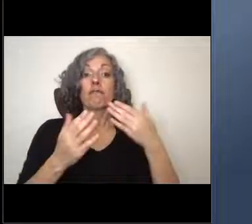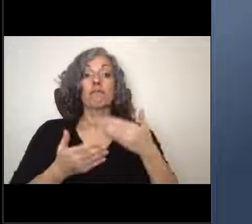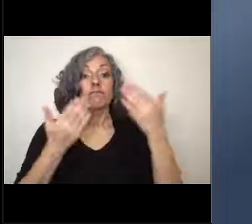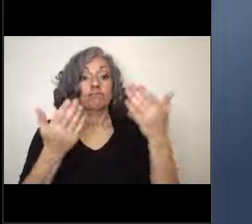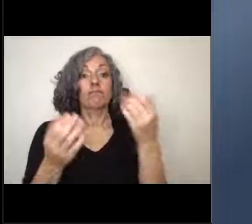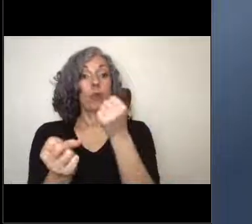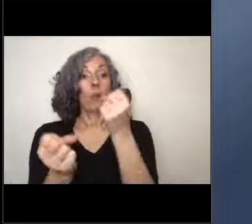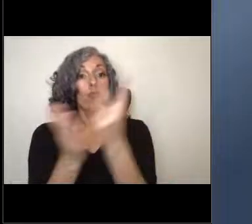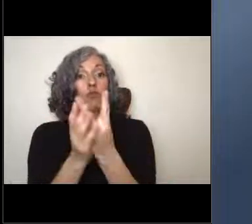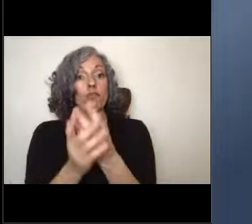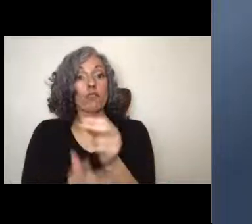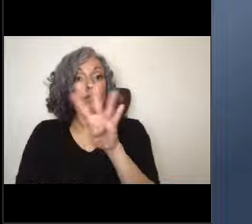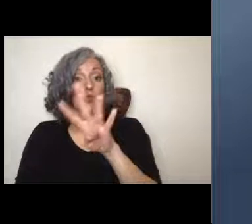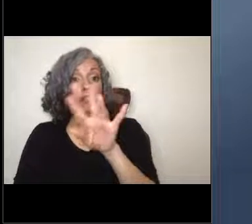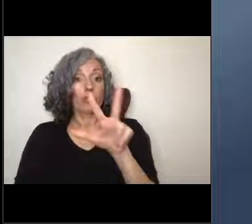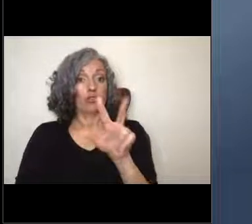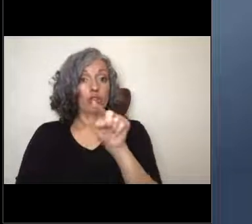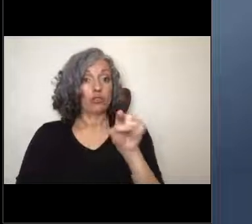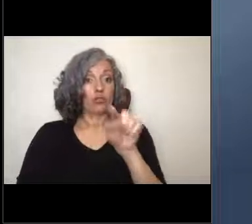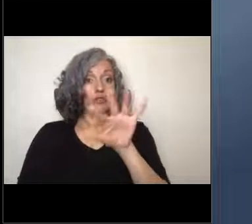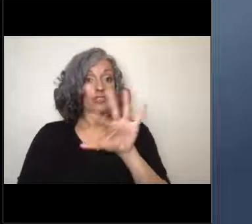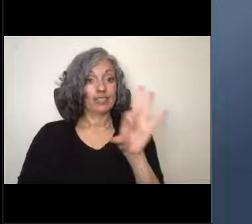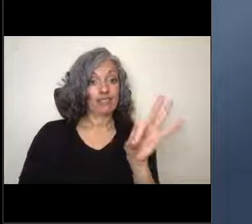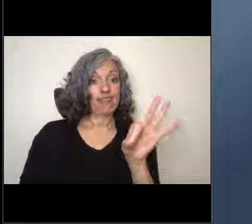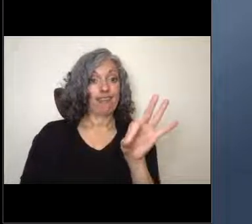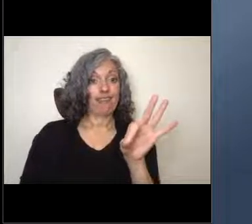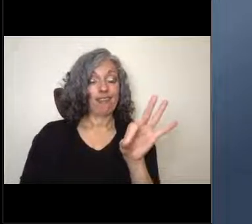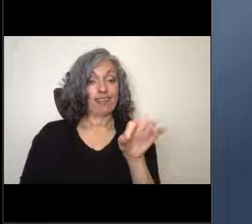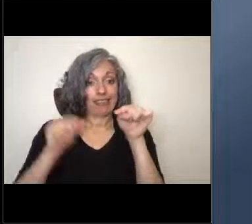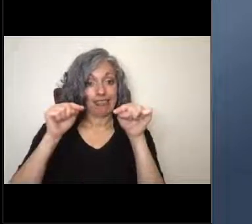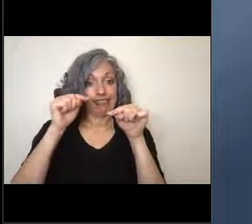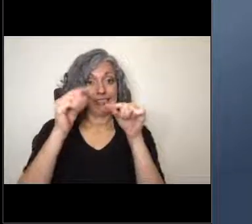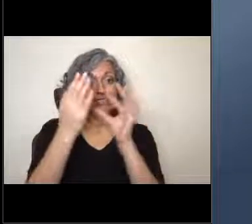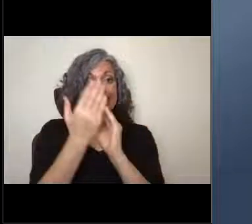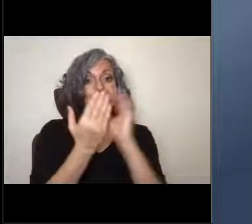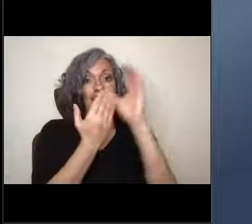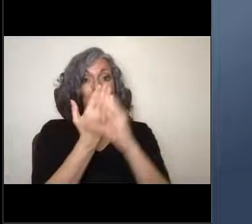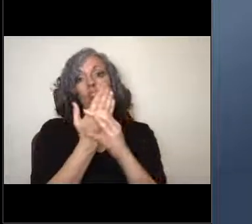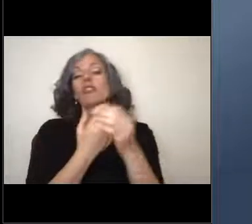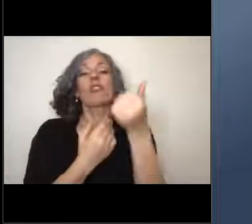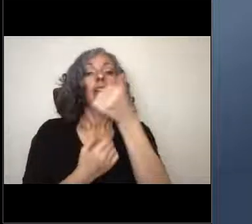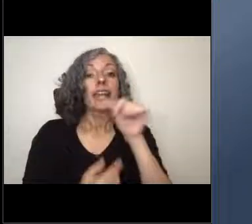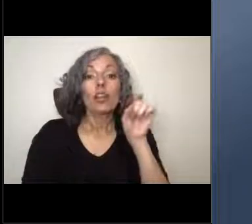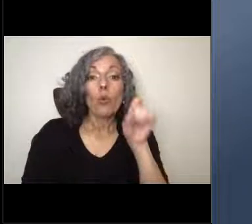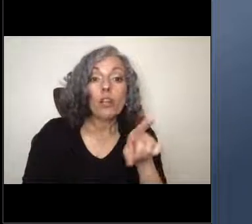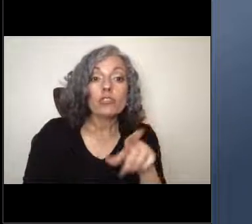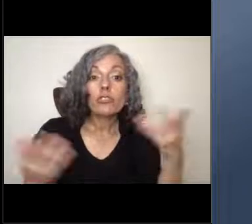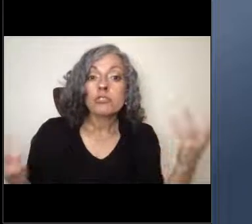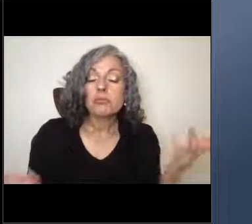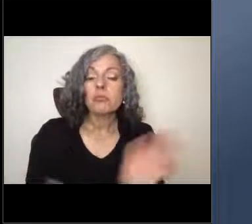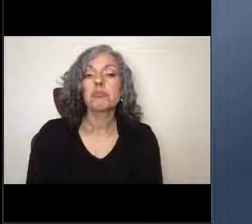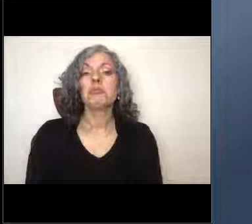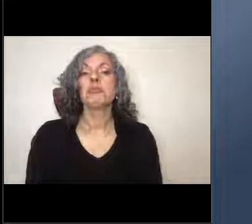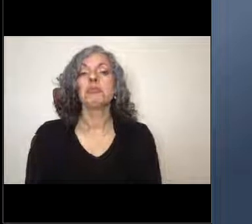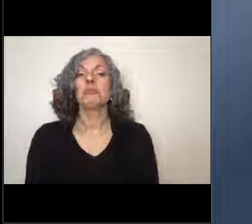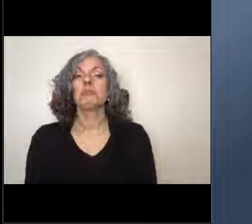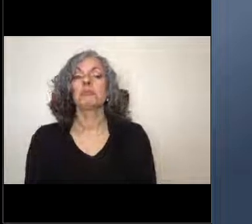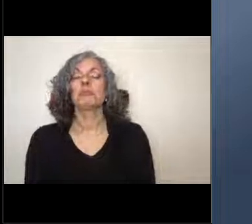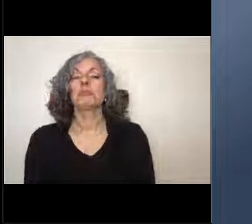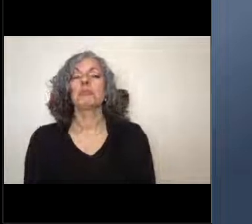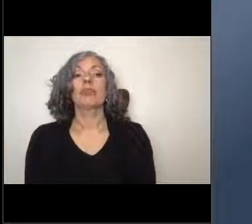tabs 43 through 59 on the consent calendar. Have any questions from commissioners on the consent calendar? we have any